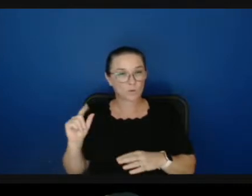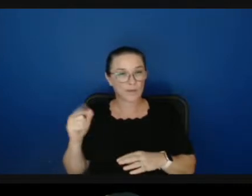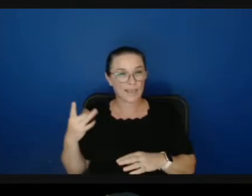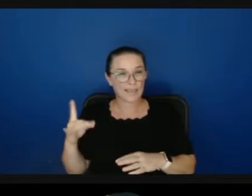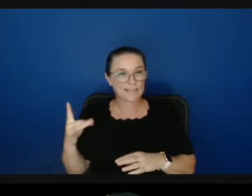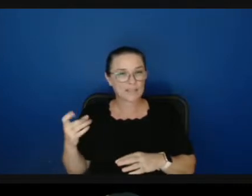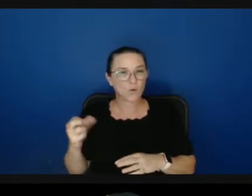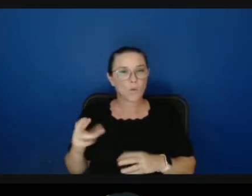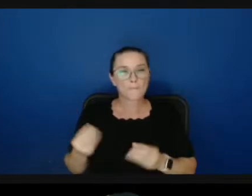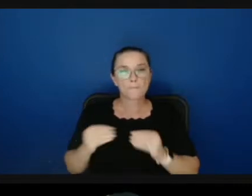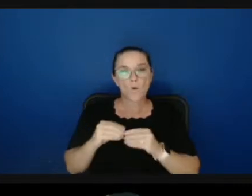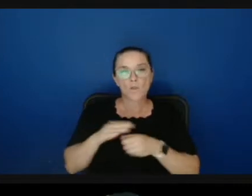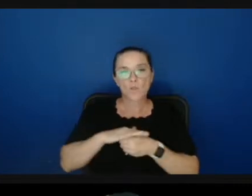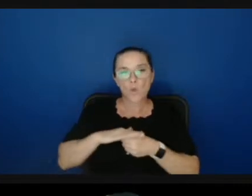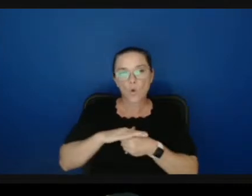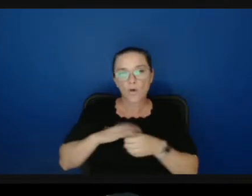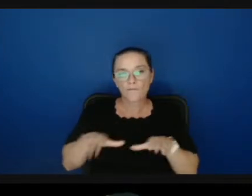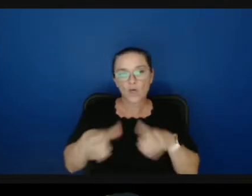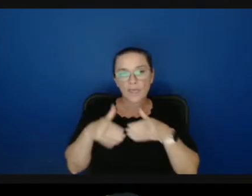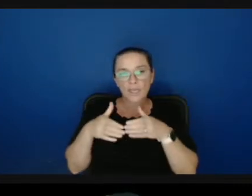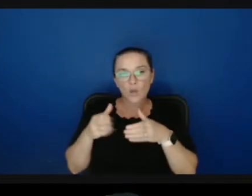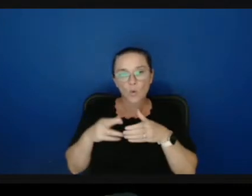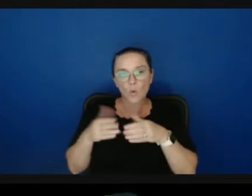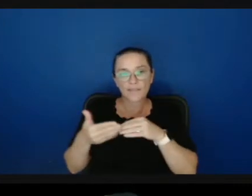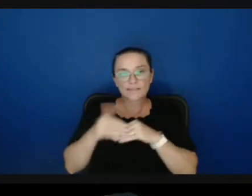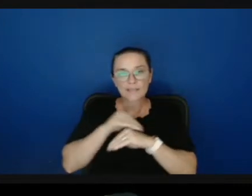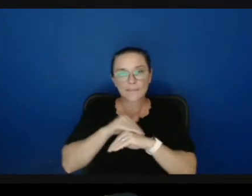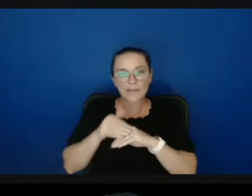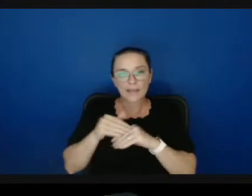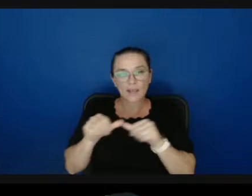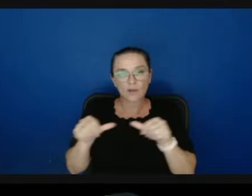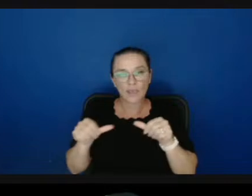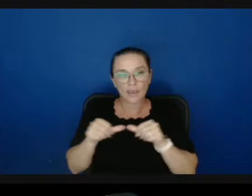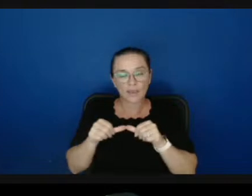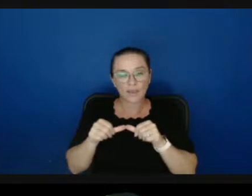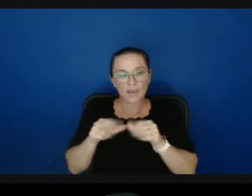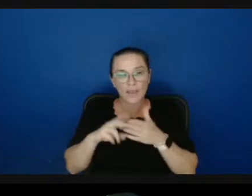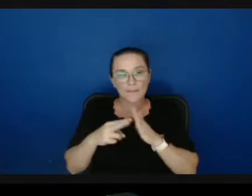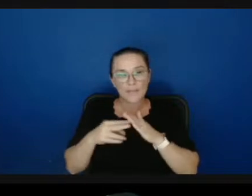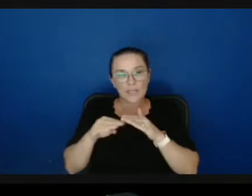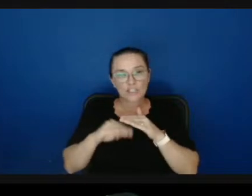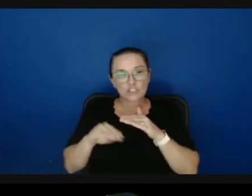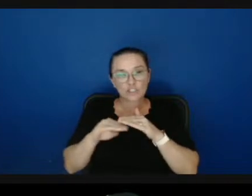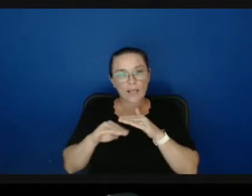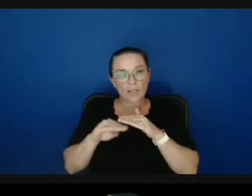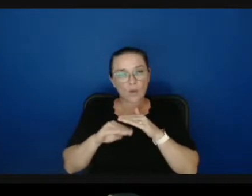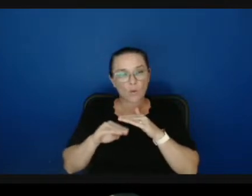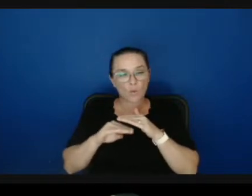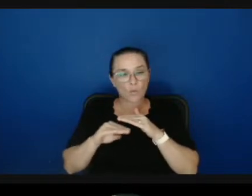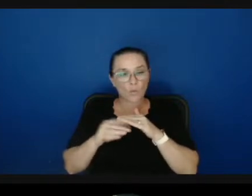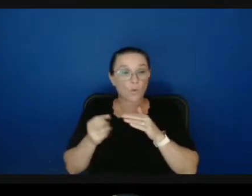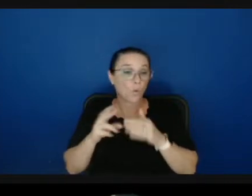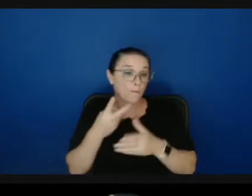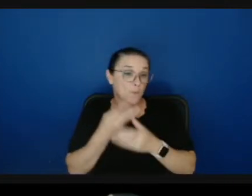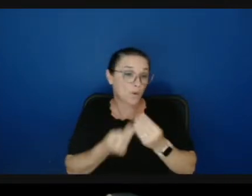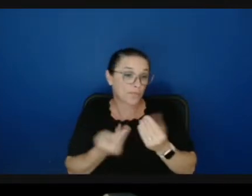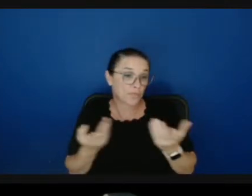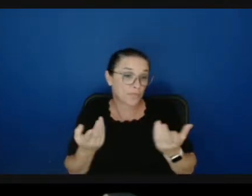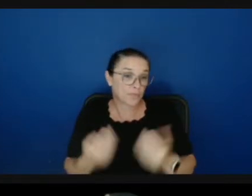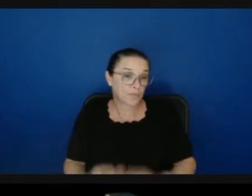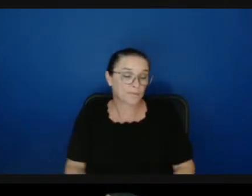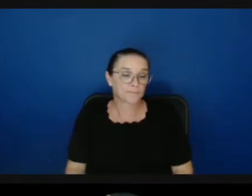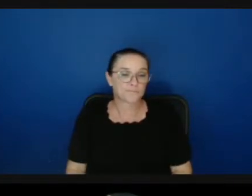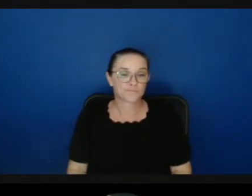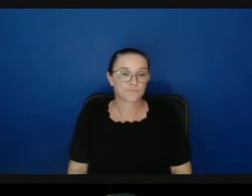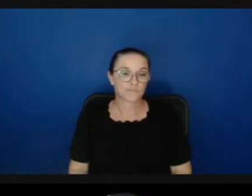this more localized to the volcano and or summit area with many shallow, lower magnitude earthquakes possible, or both? Yeah,